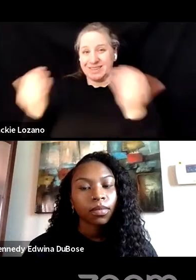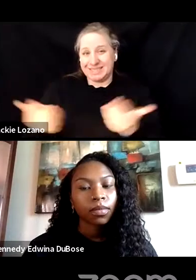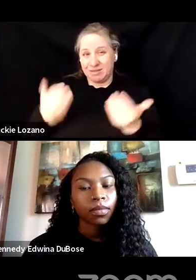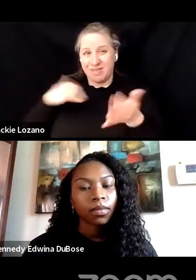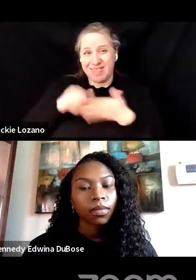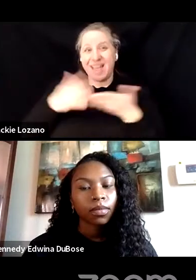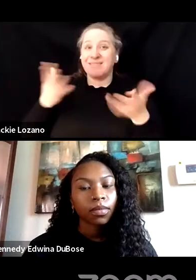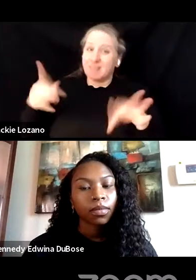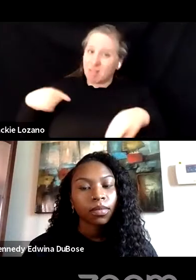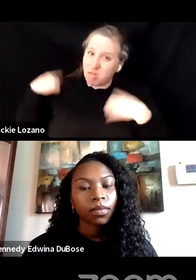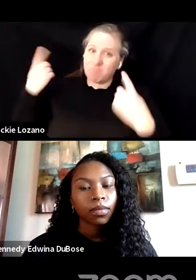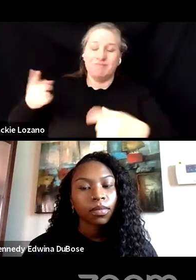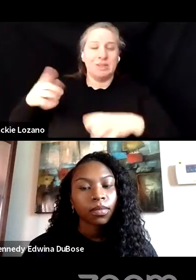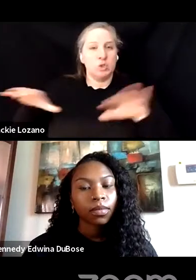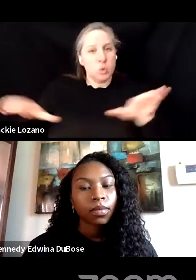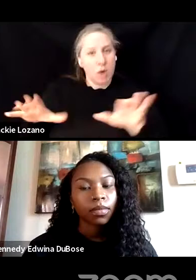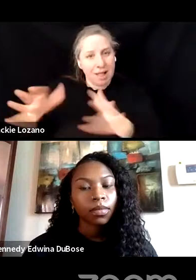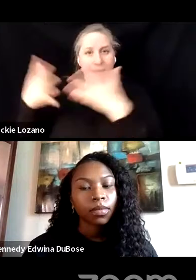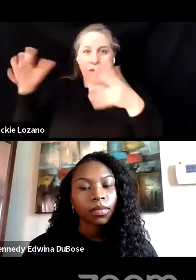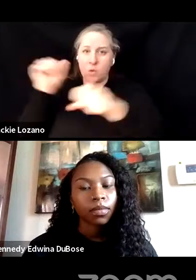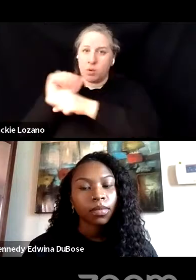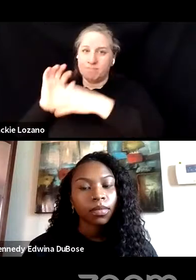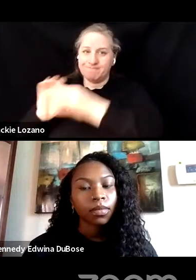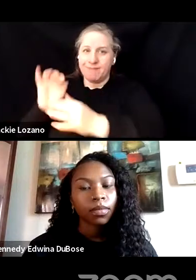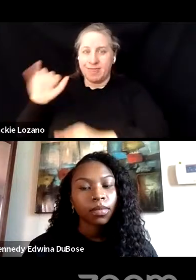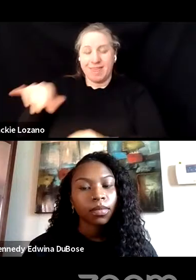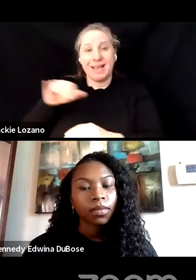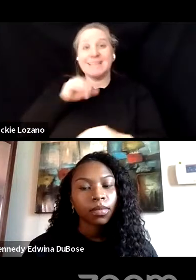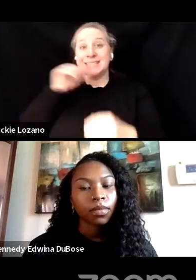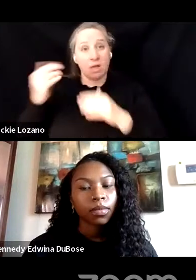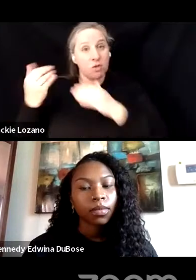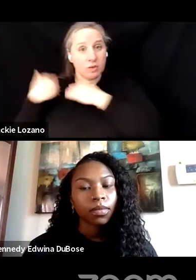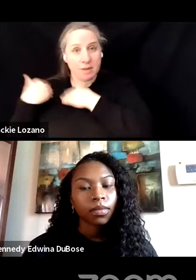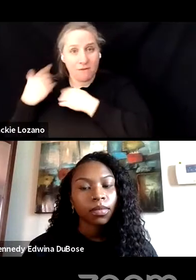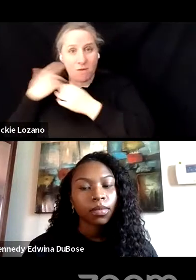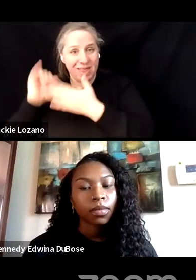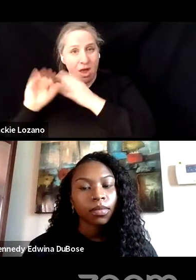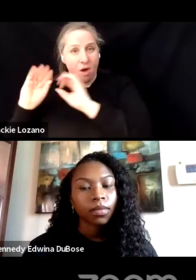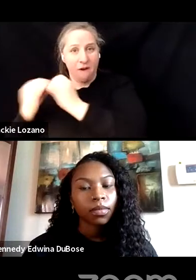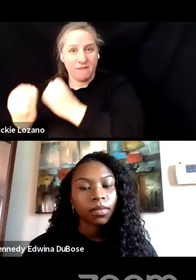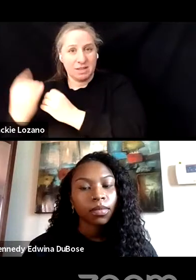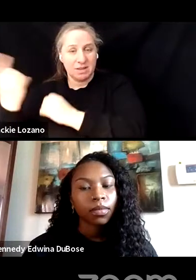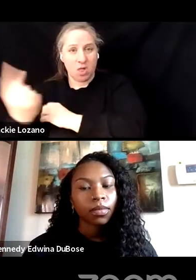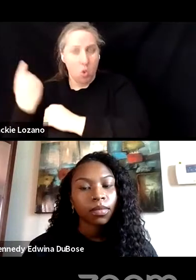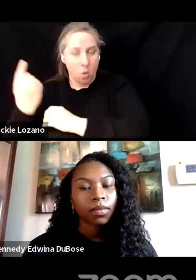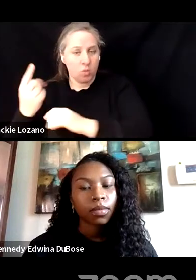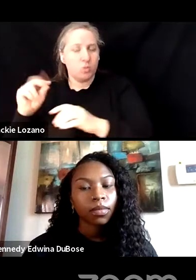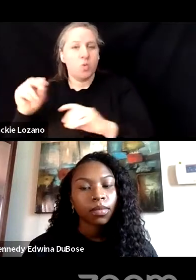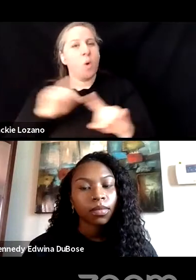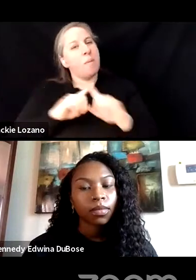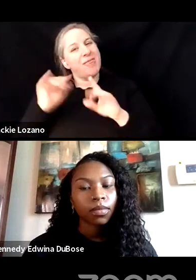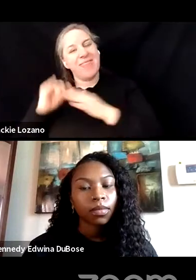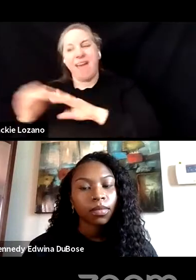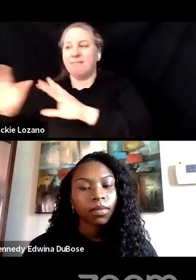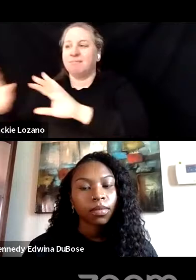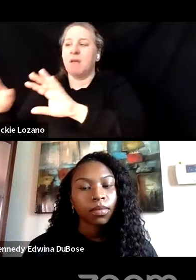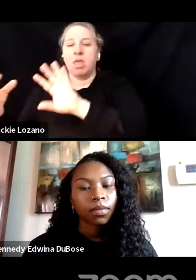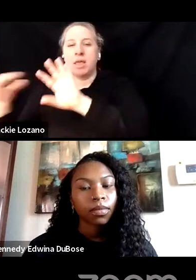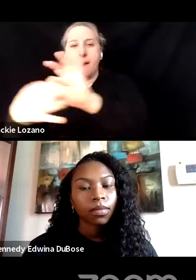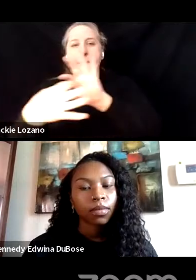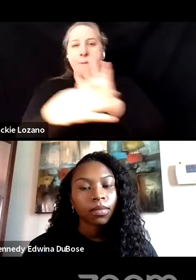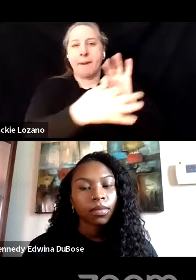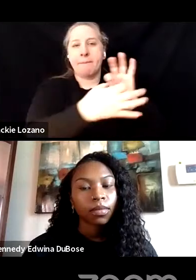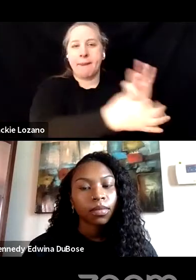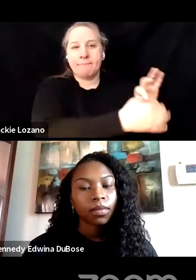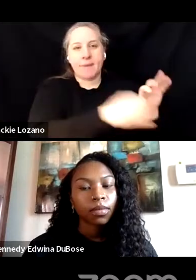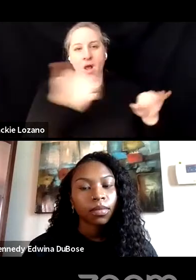has long been doing a lot of this work. And it's not the responsibility of that office alone, but that office is well connected to other